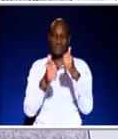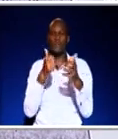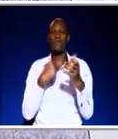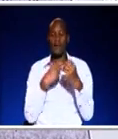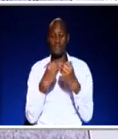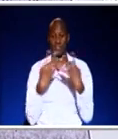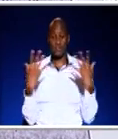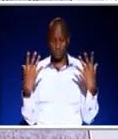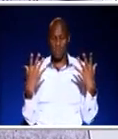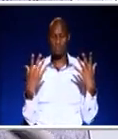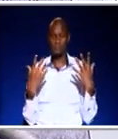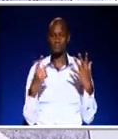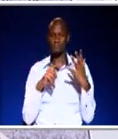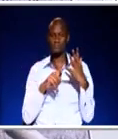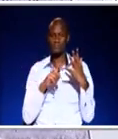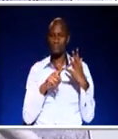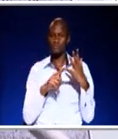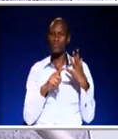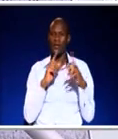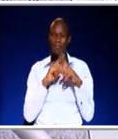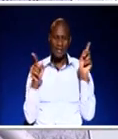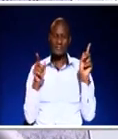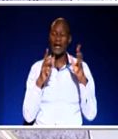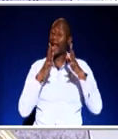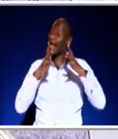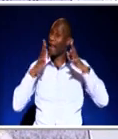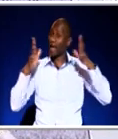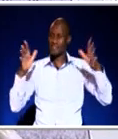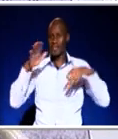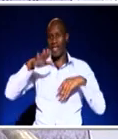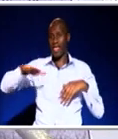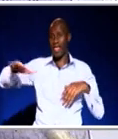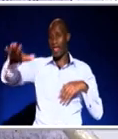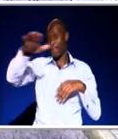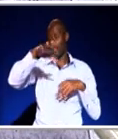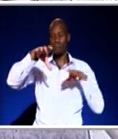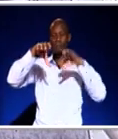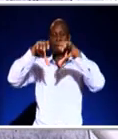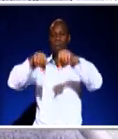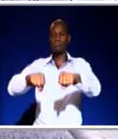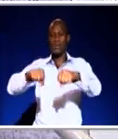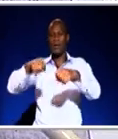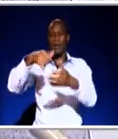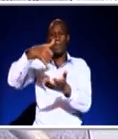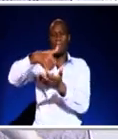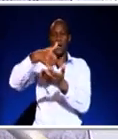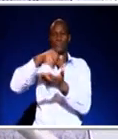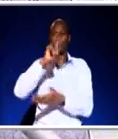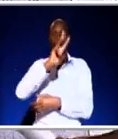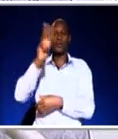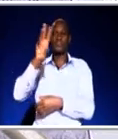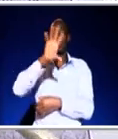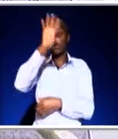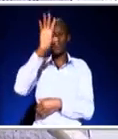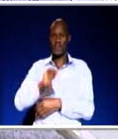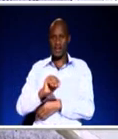several colonies that they acquired, but the large area that they occupied was part of West Africa. That's why